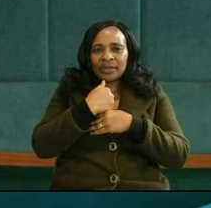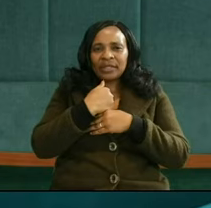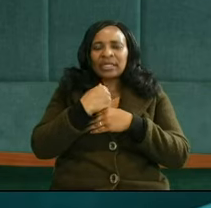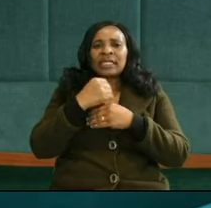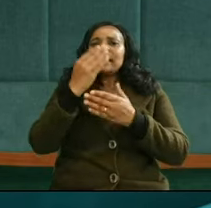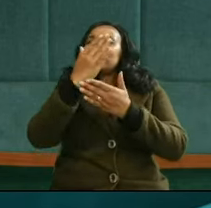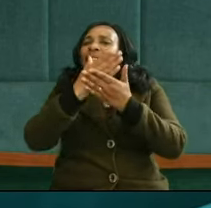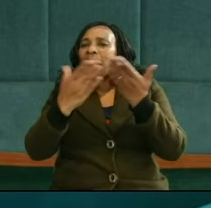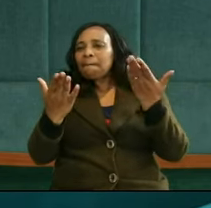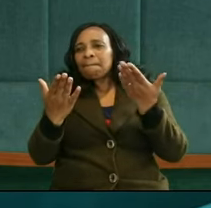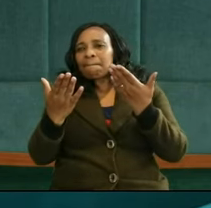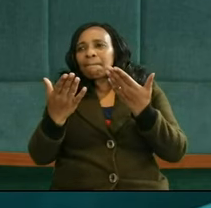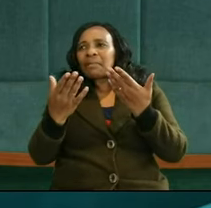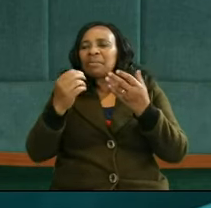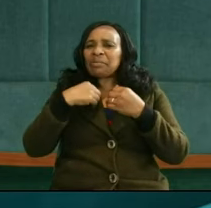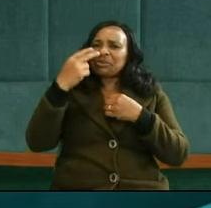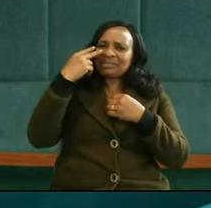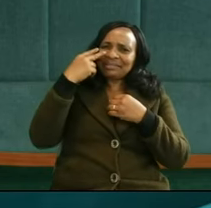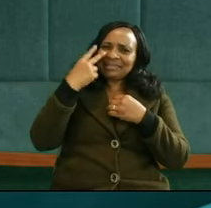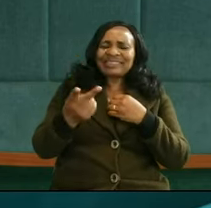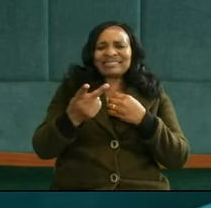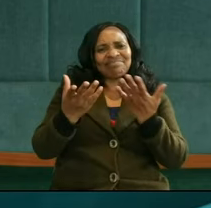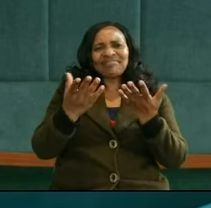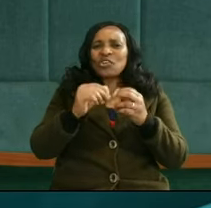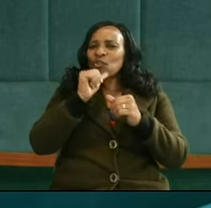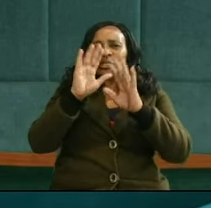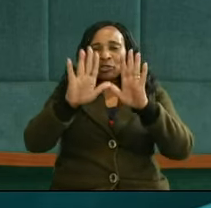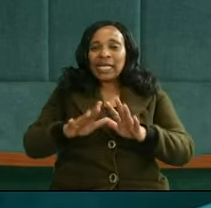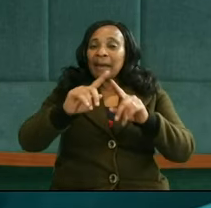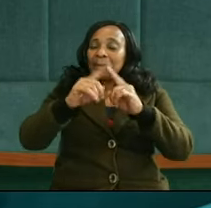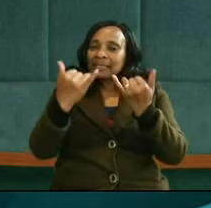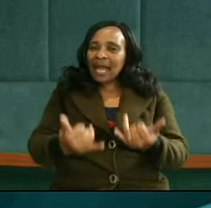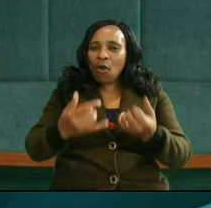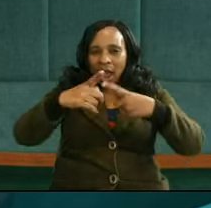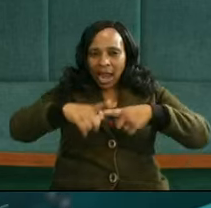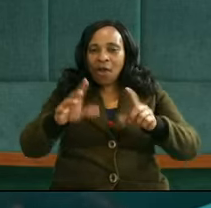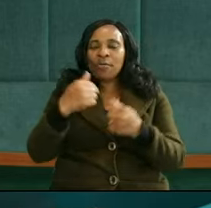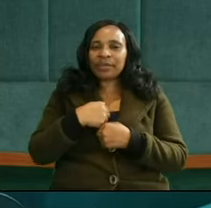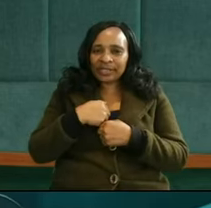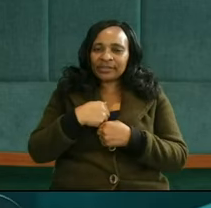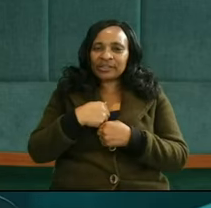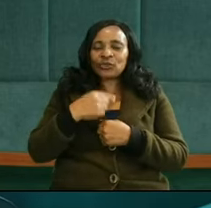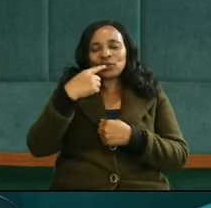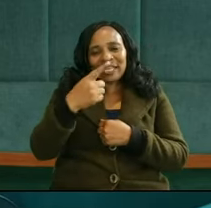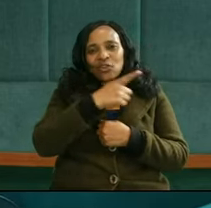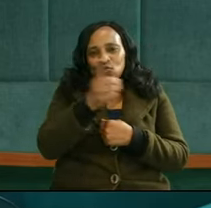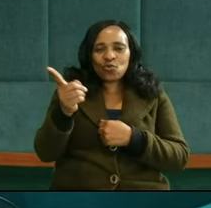Some consider it to be simple fables, stories that are told. But allow me to observe that the